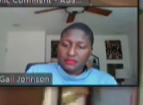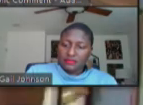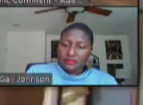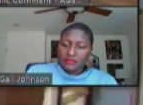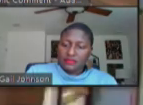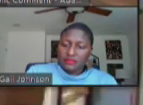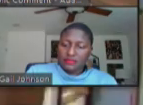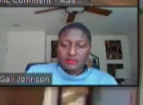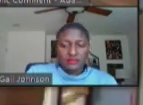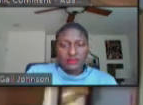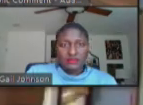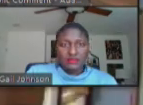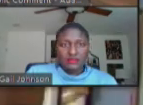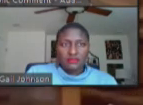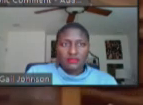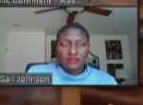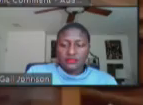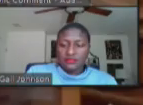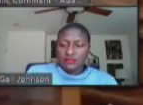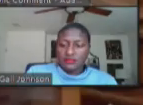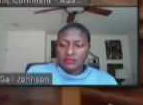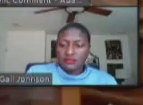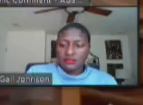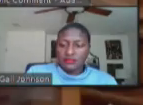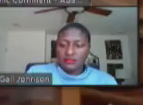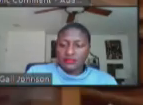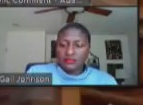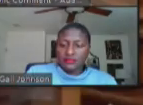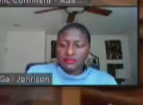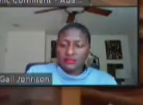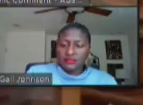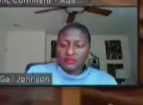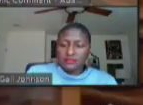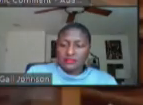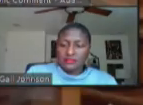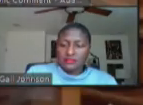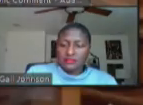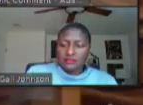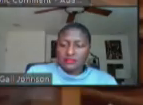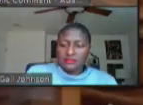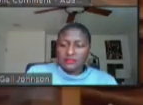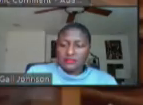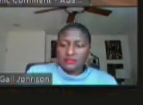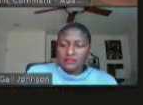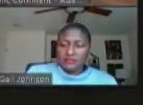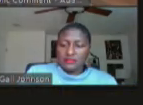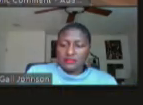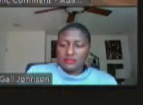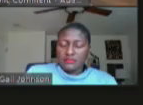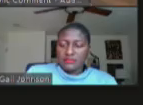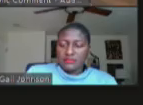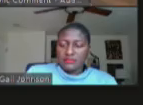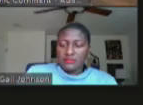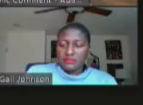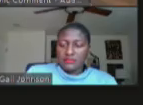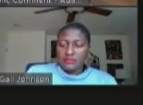said you're almost finished with your degree. Are your plans to remain in Gainesville for the long term? Yes, I hope to be in